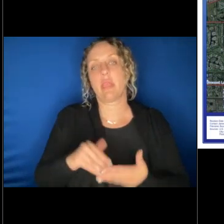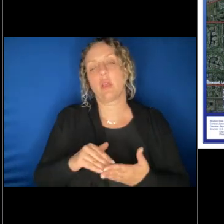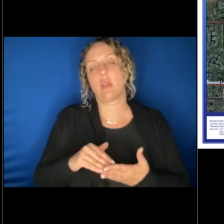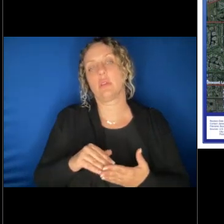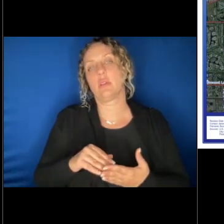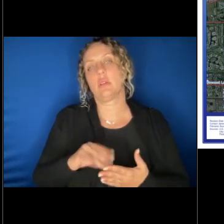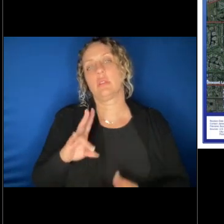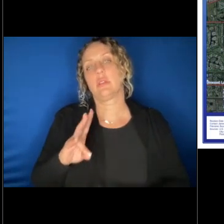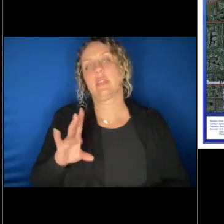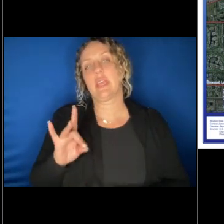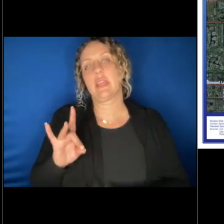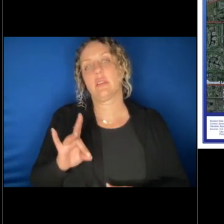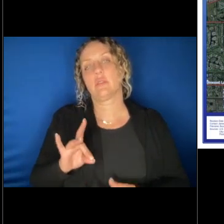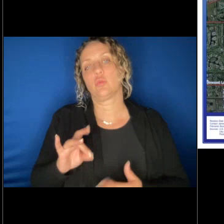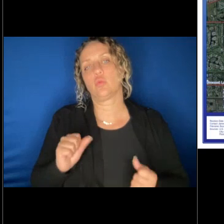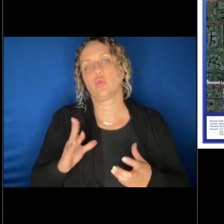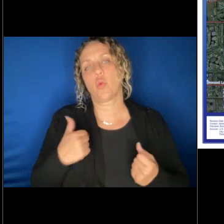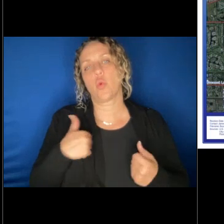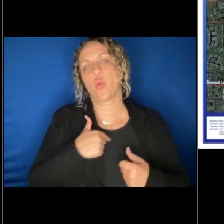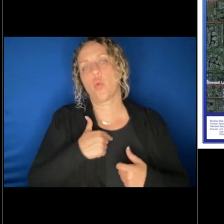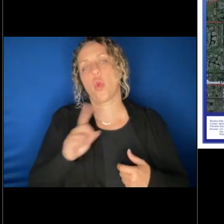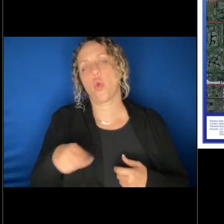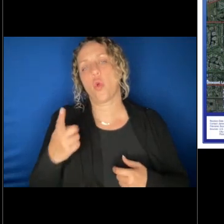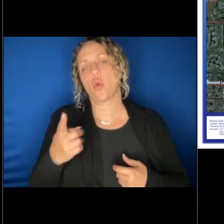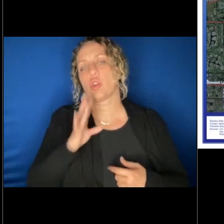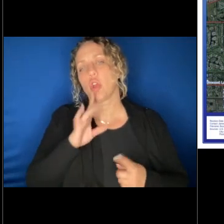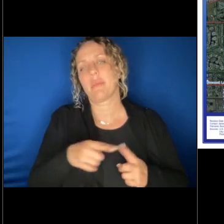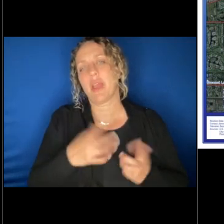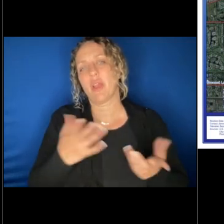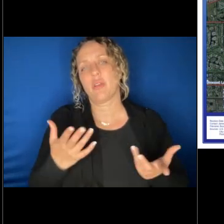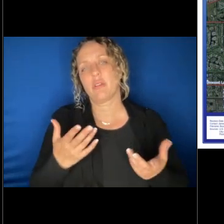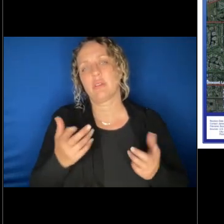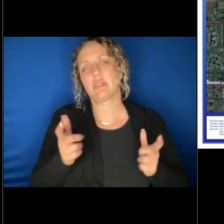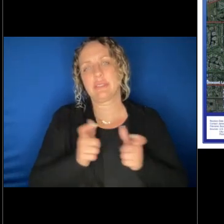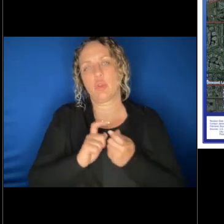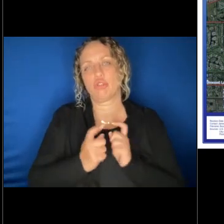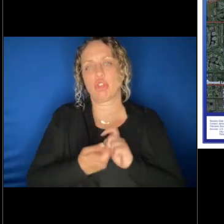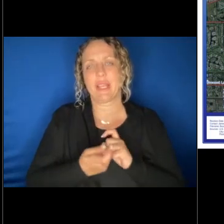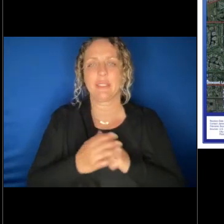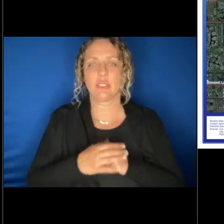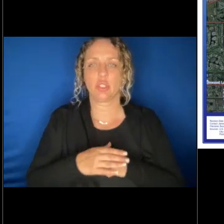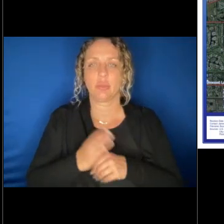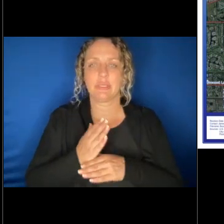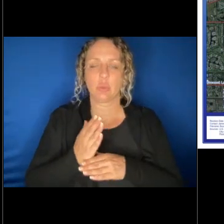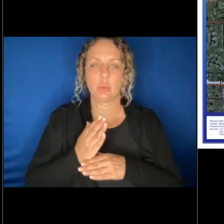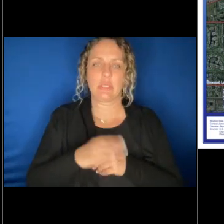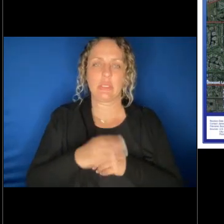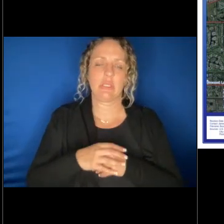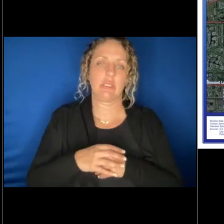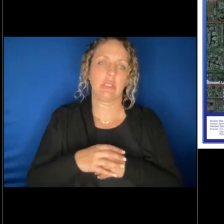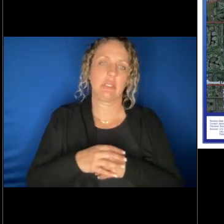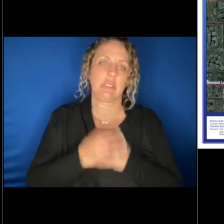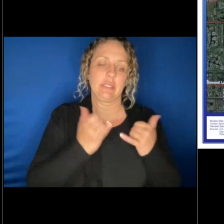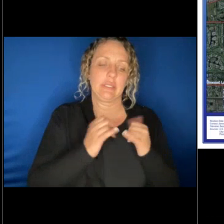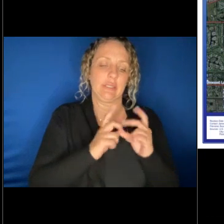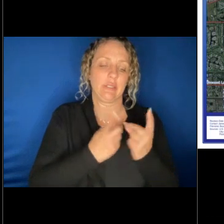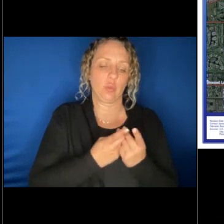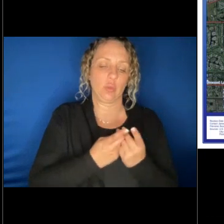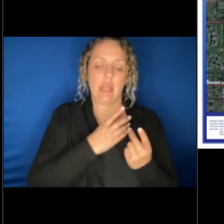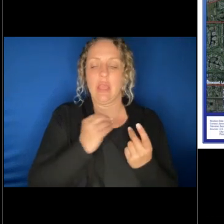21,078. So we're only talking about a very small change between the existing districts